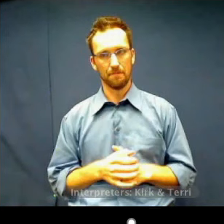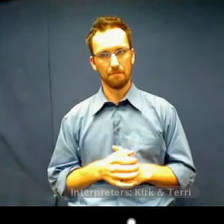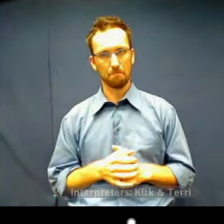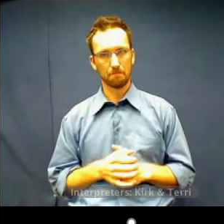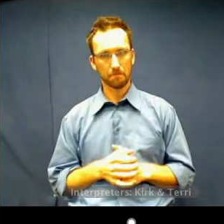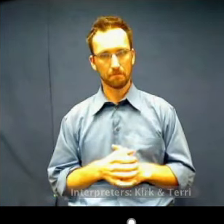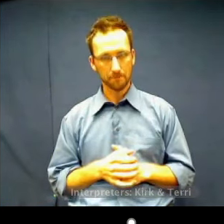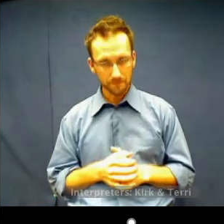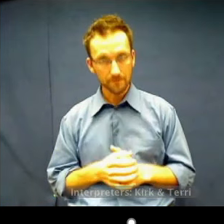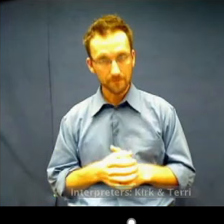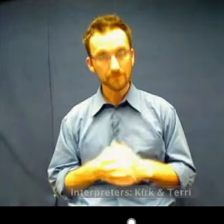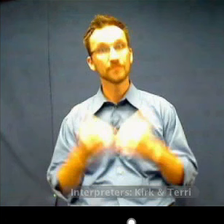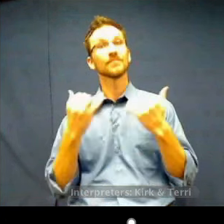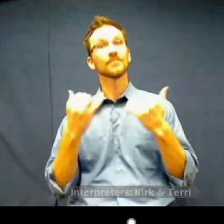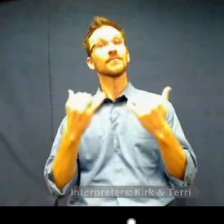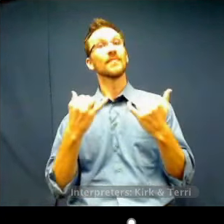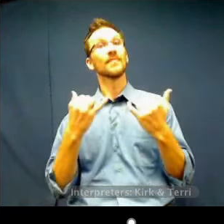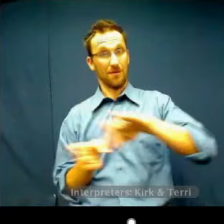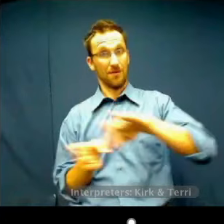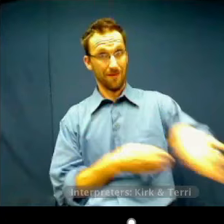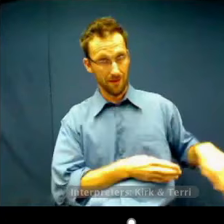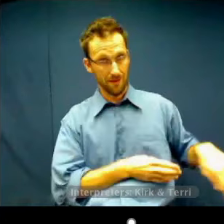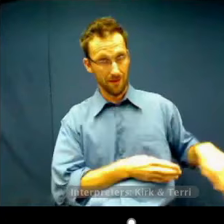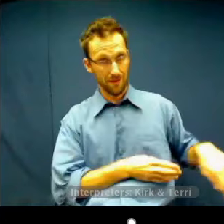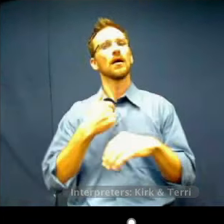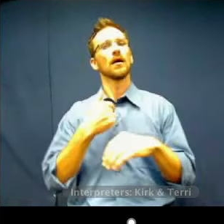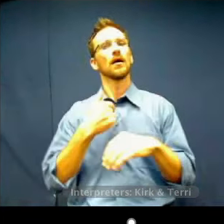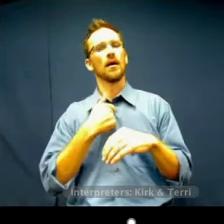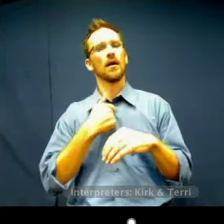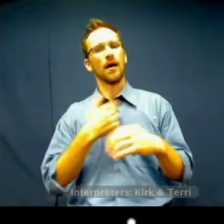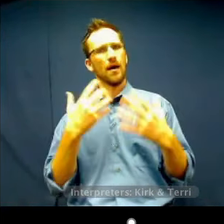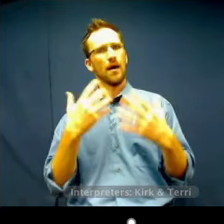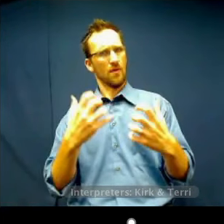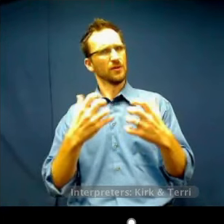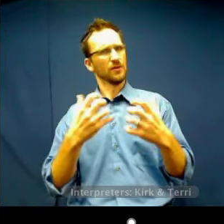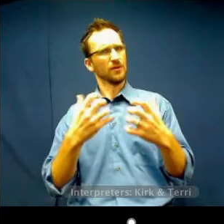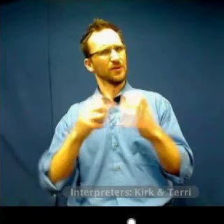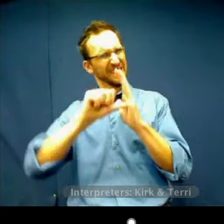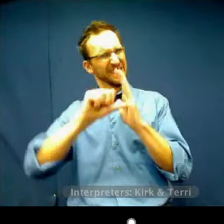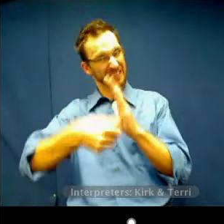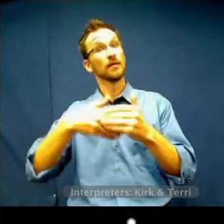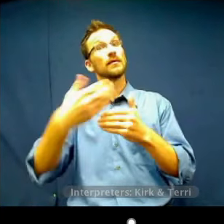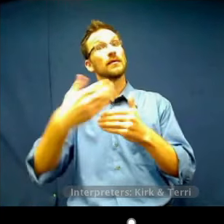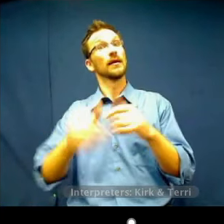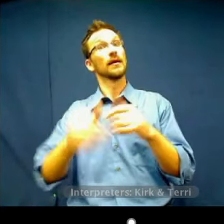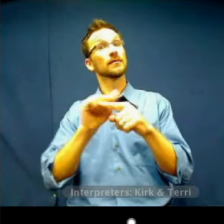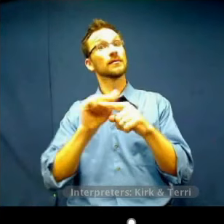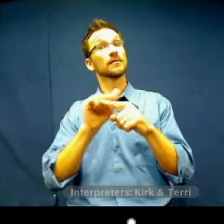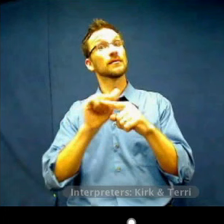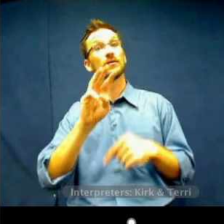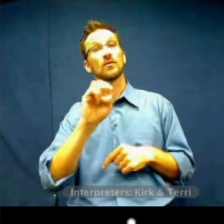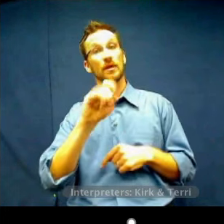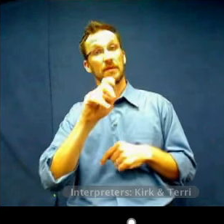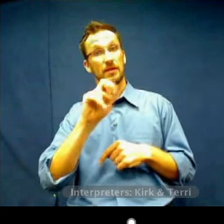With that, I want to note that the next webinar is going to be August 19th.